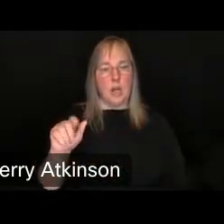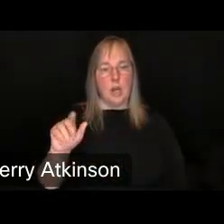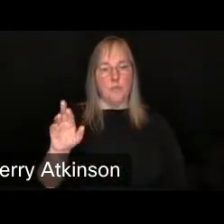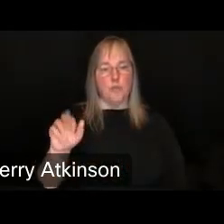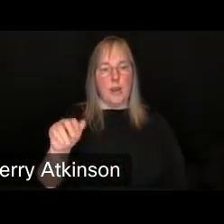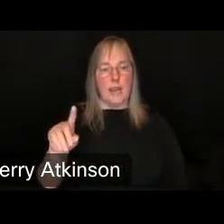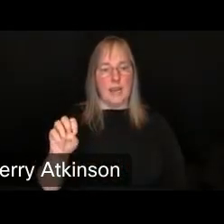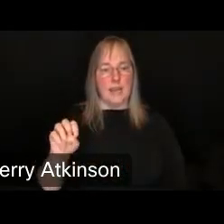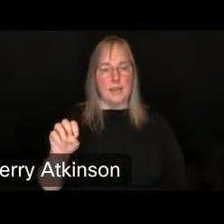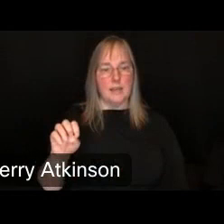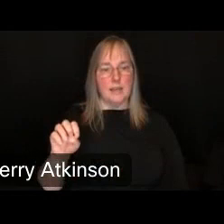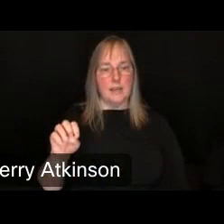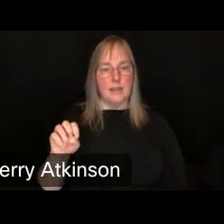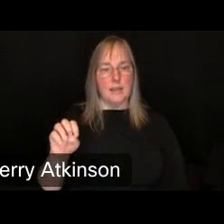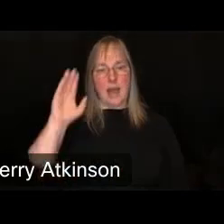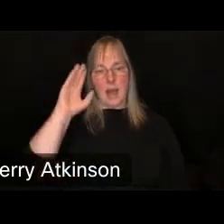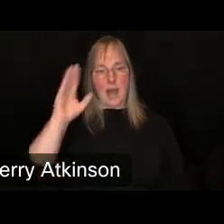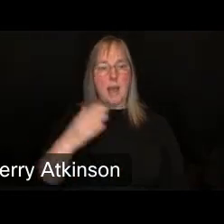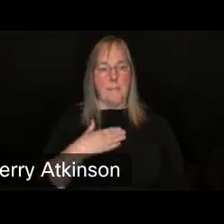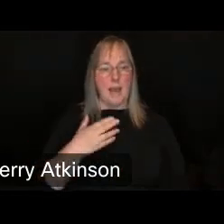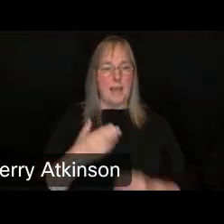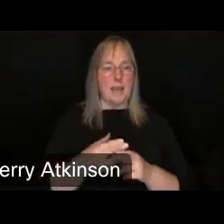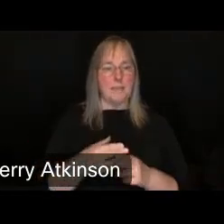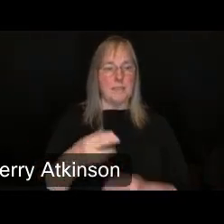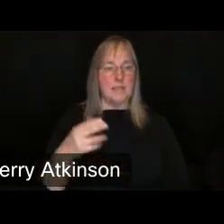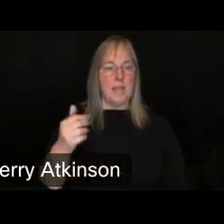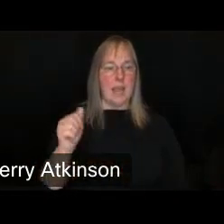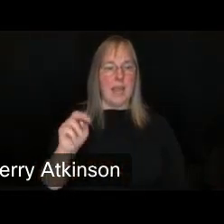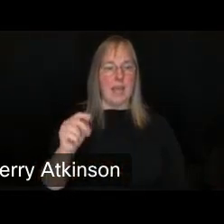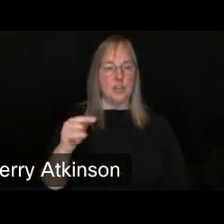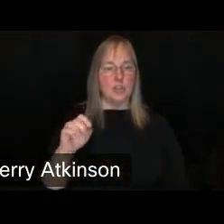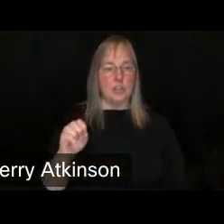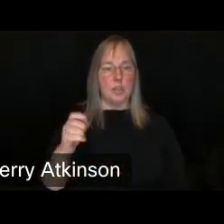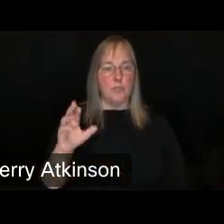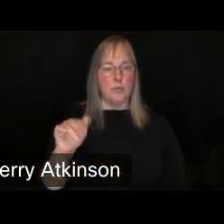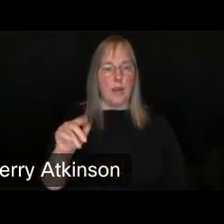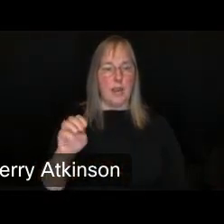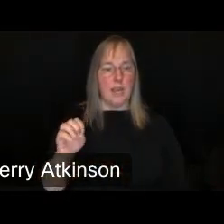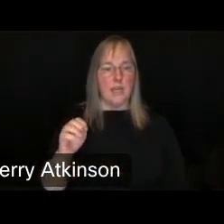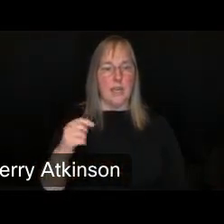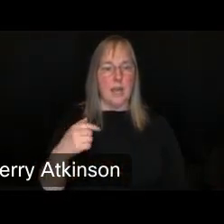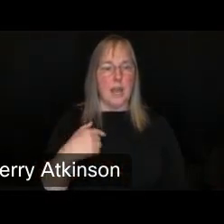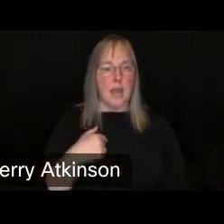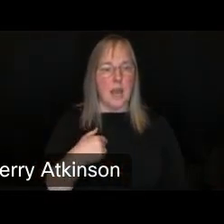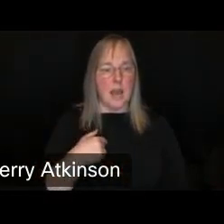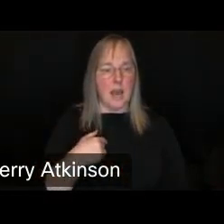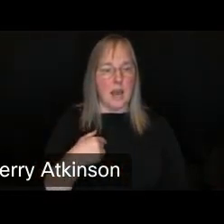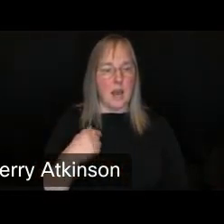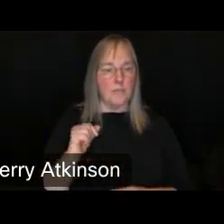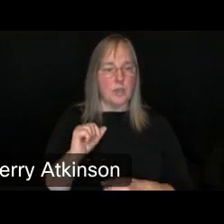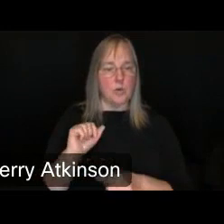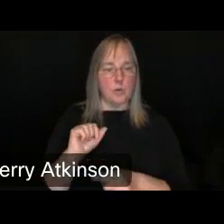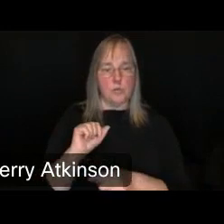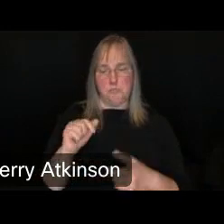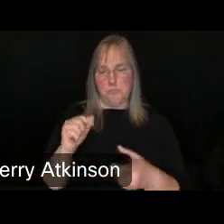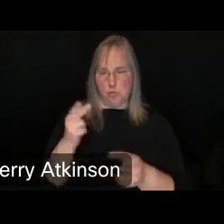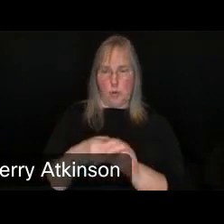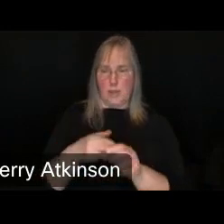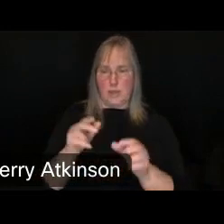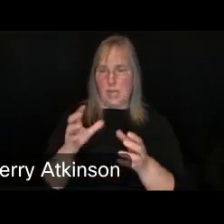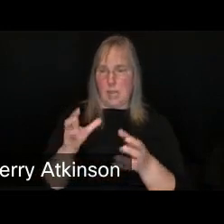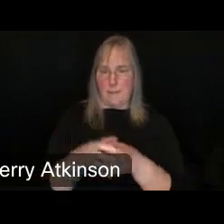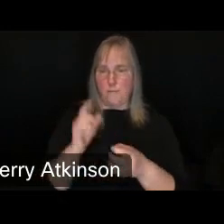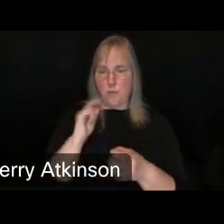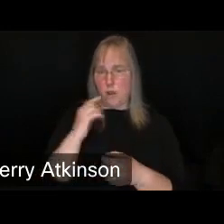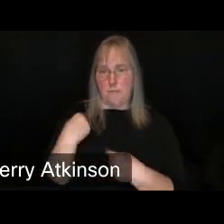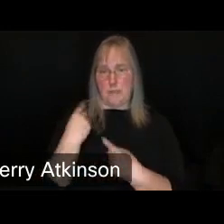Hi, my name is Angela Breed. I've been involved with the committee for the past 4 years, I believe. Off and